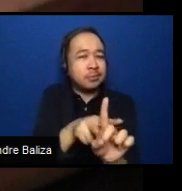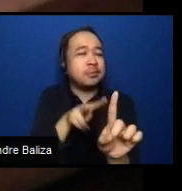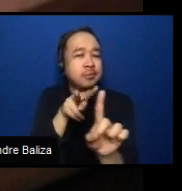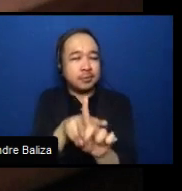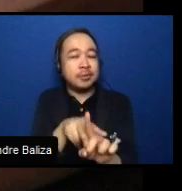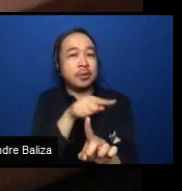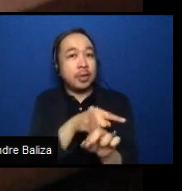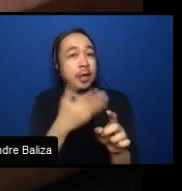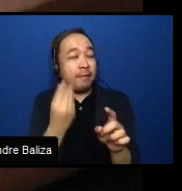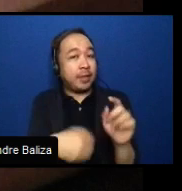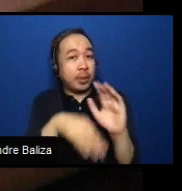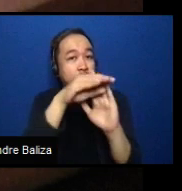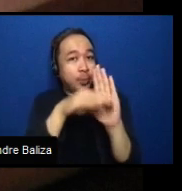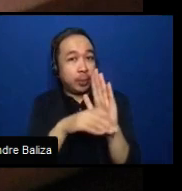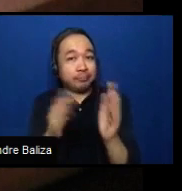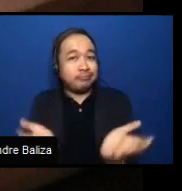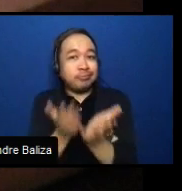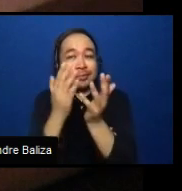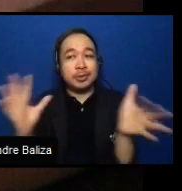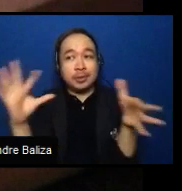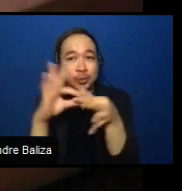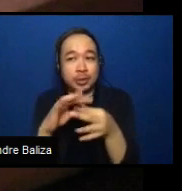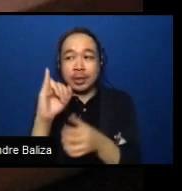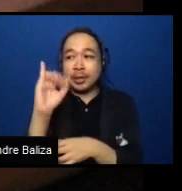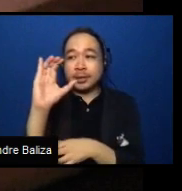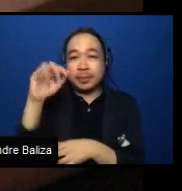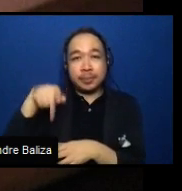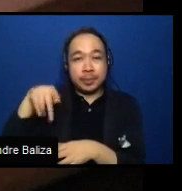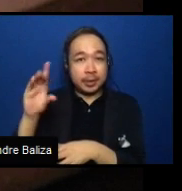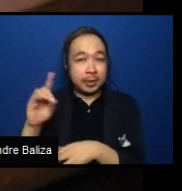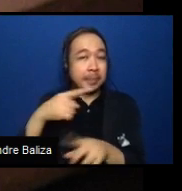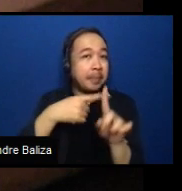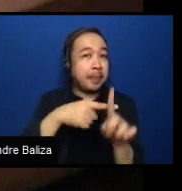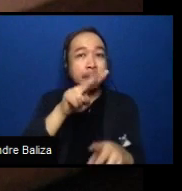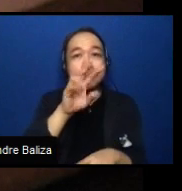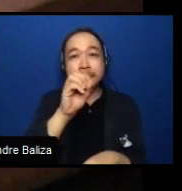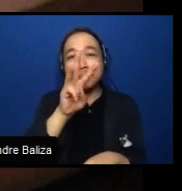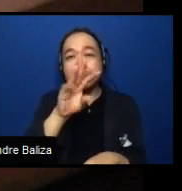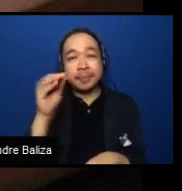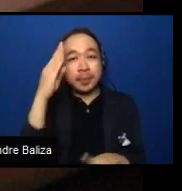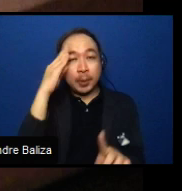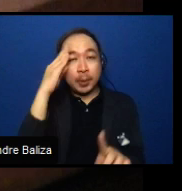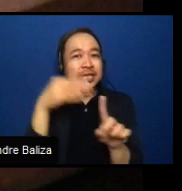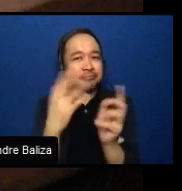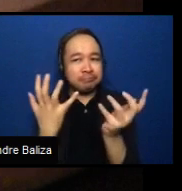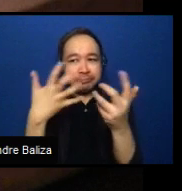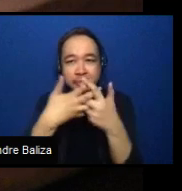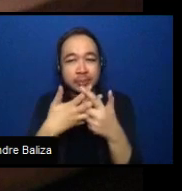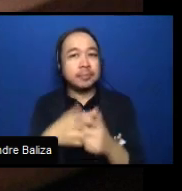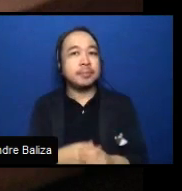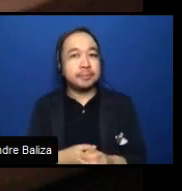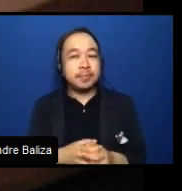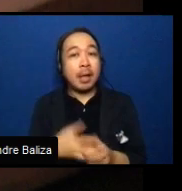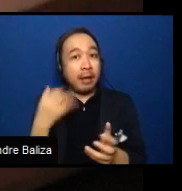critical linkages between ICPD and the 2030 Agenda and provide us the opportunity to learn